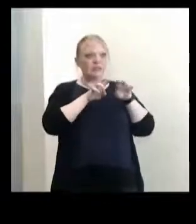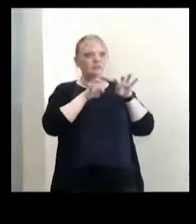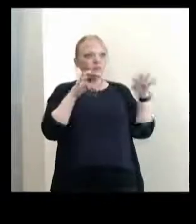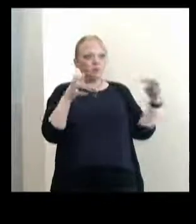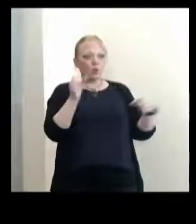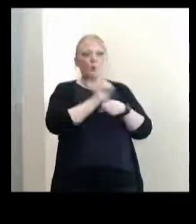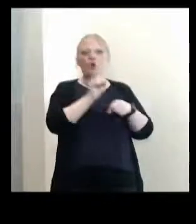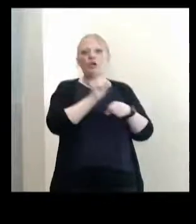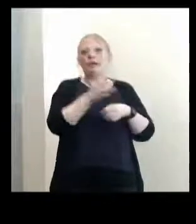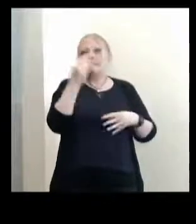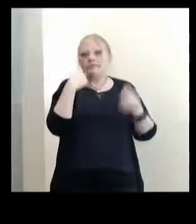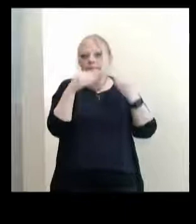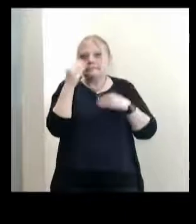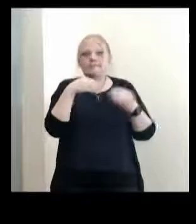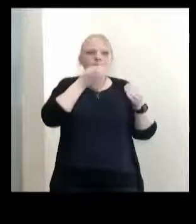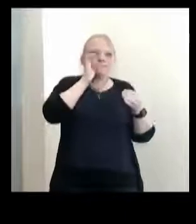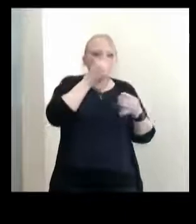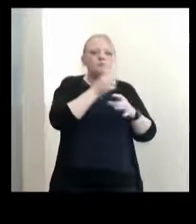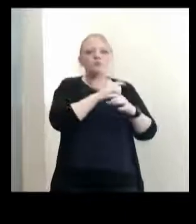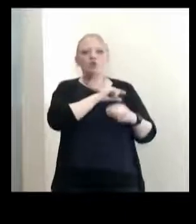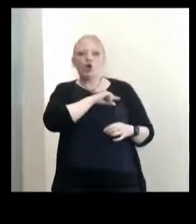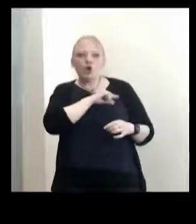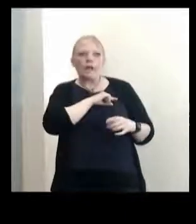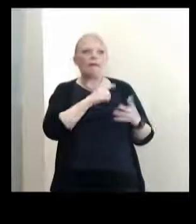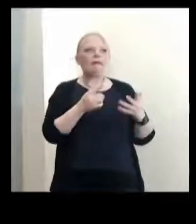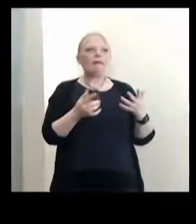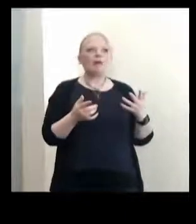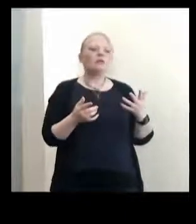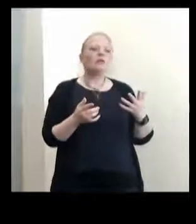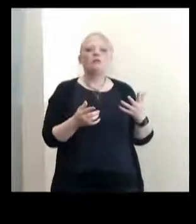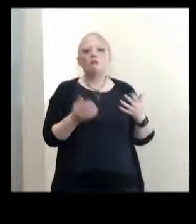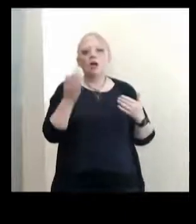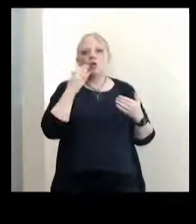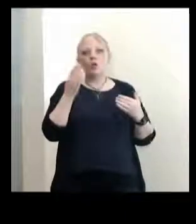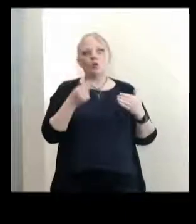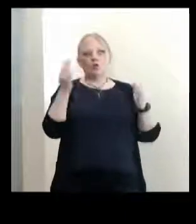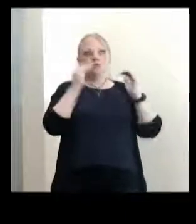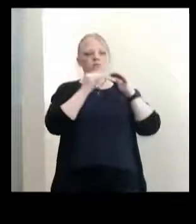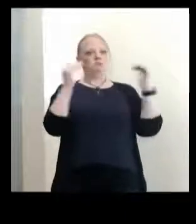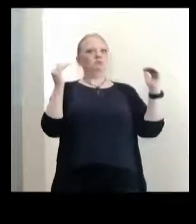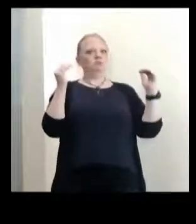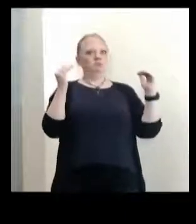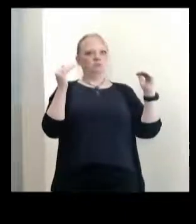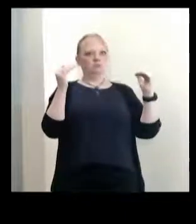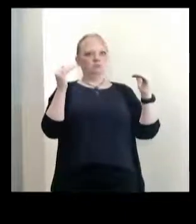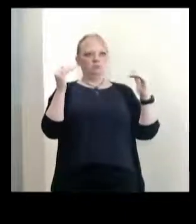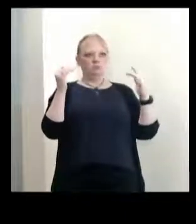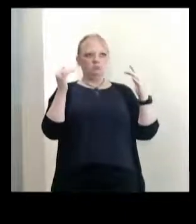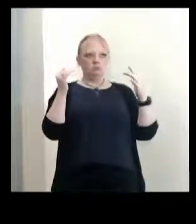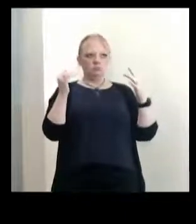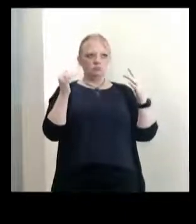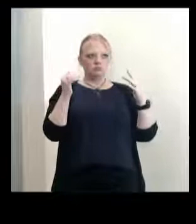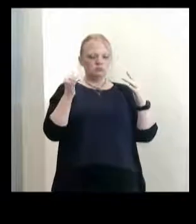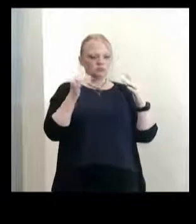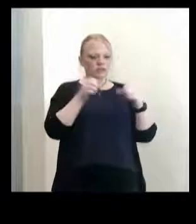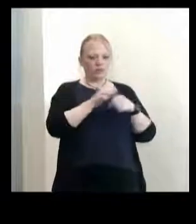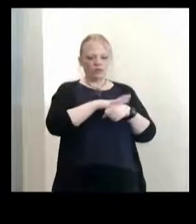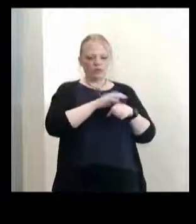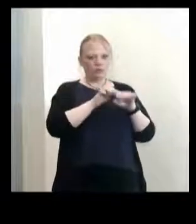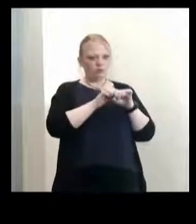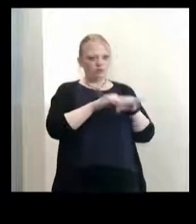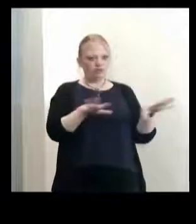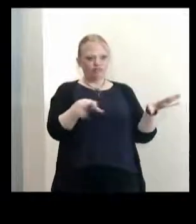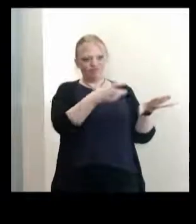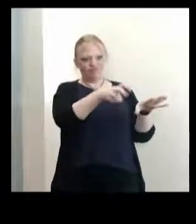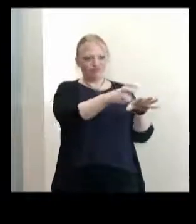concessions and security. I know that there is a high level of concern with regards to COVID-19 transfer among the teams. Last